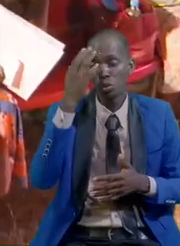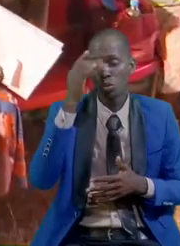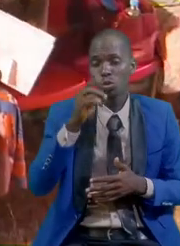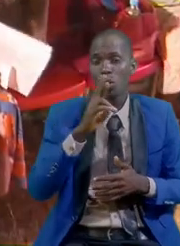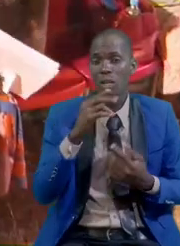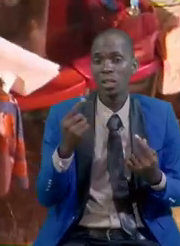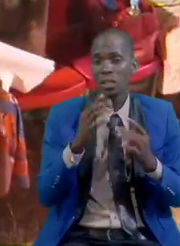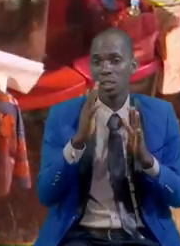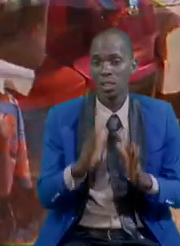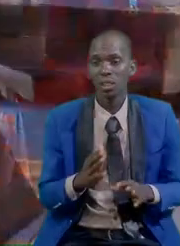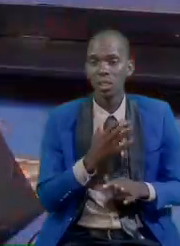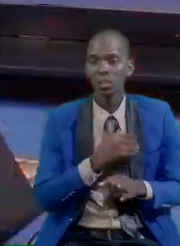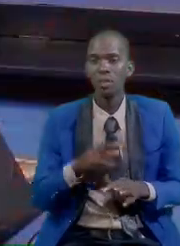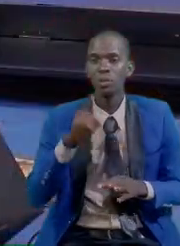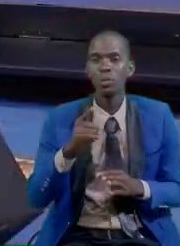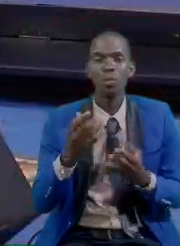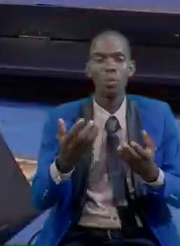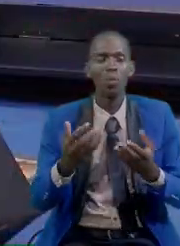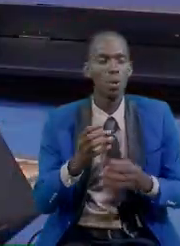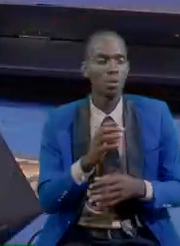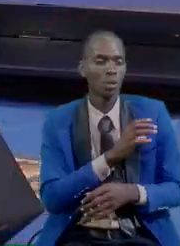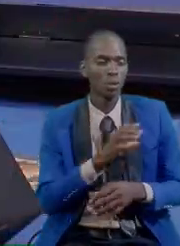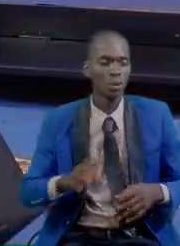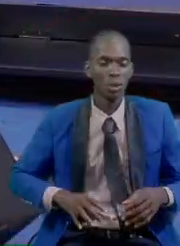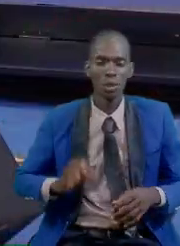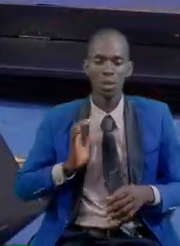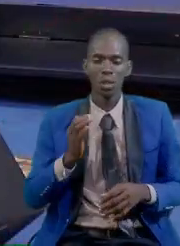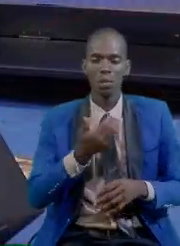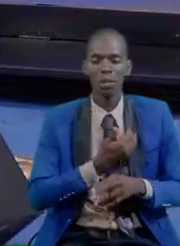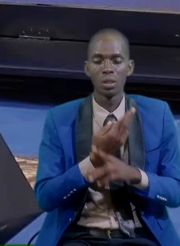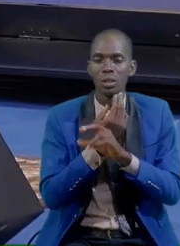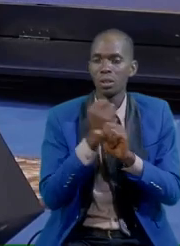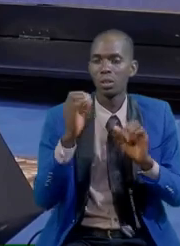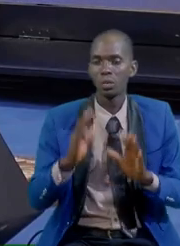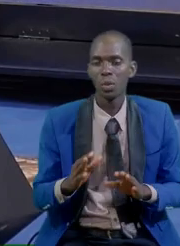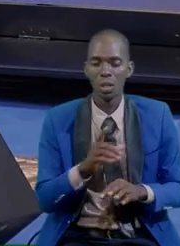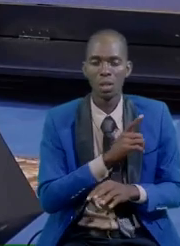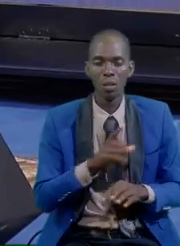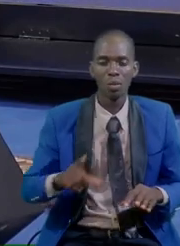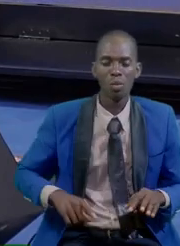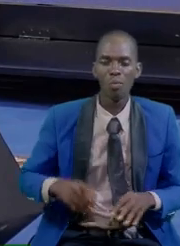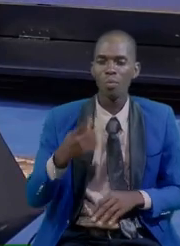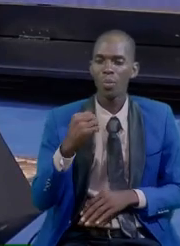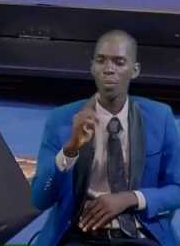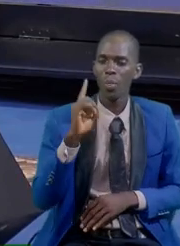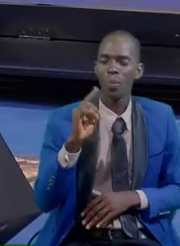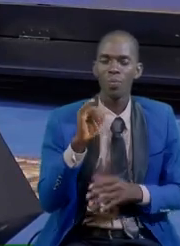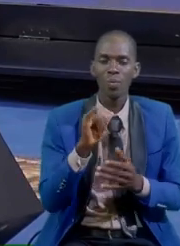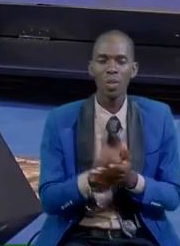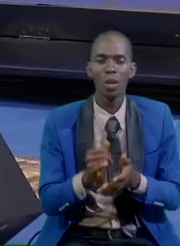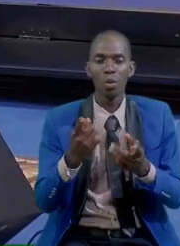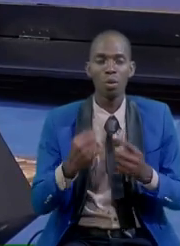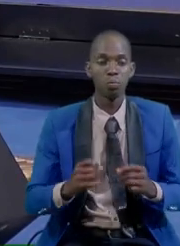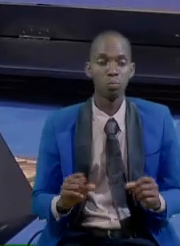want Christ, our Redeemer, our Lord, the one that comes suddenly